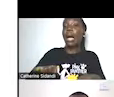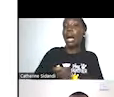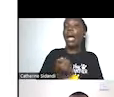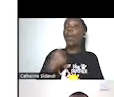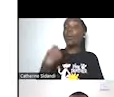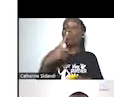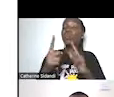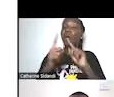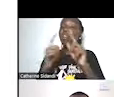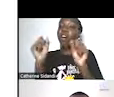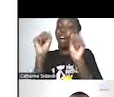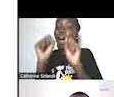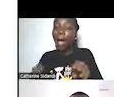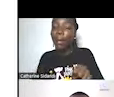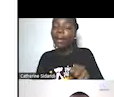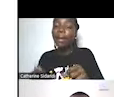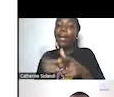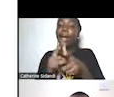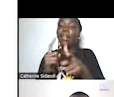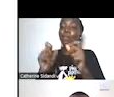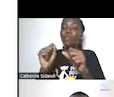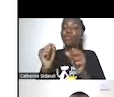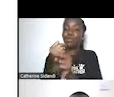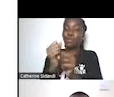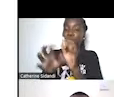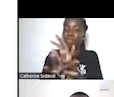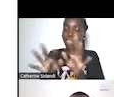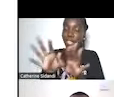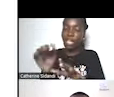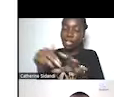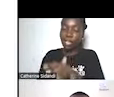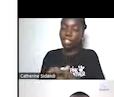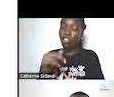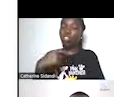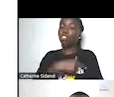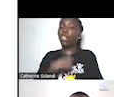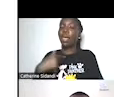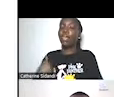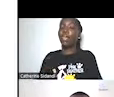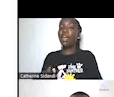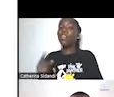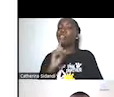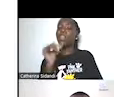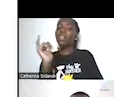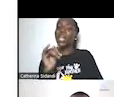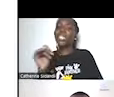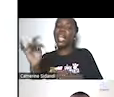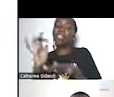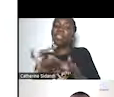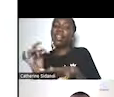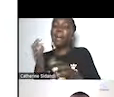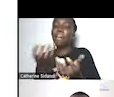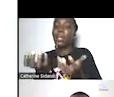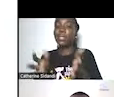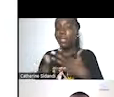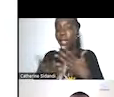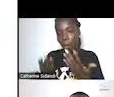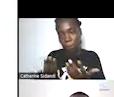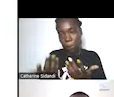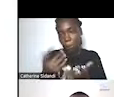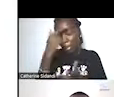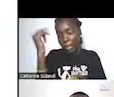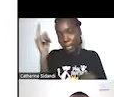can interact with, but that's artificial intelligence. So how will that one affect our businesses? Because as it goes, then things are becoming easier